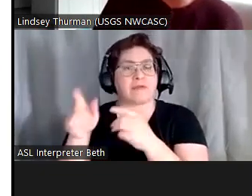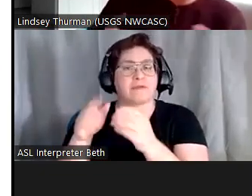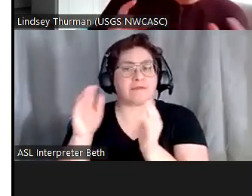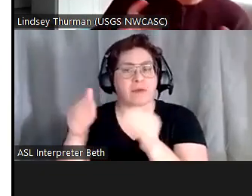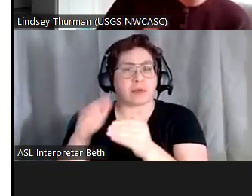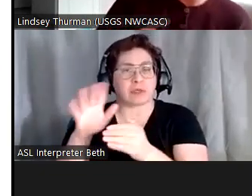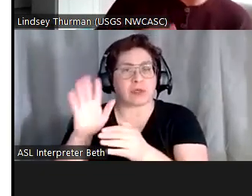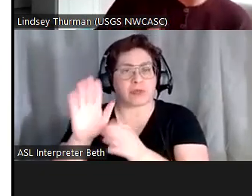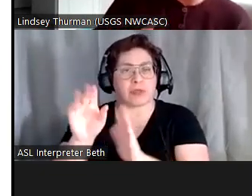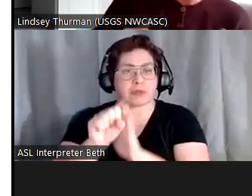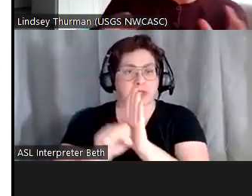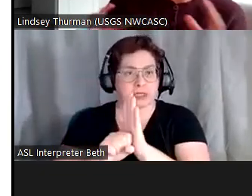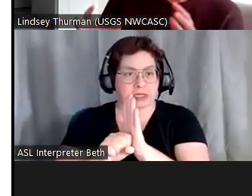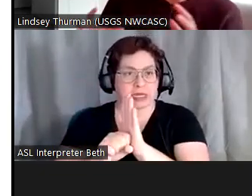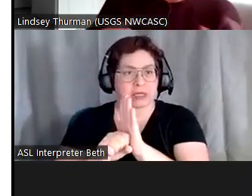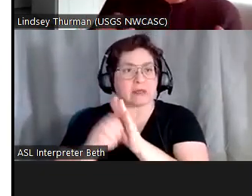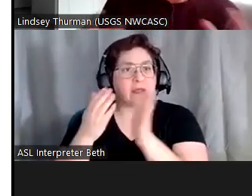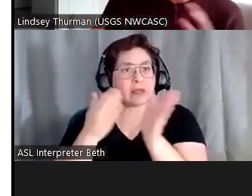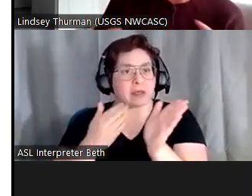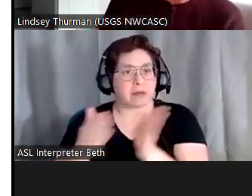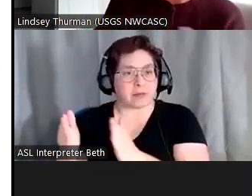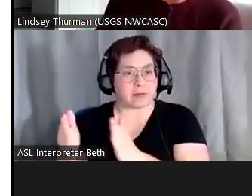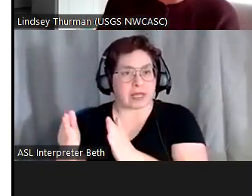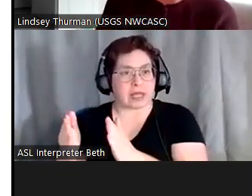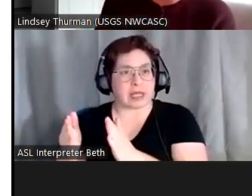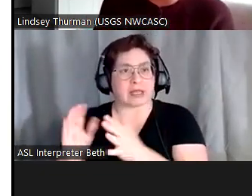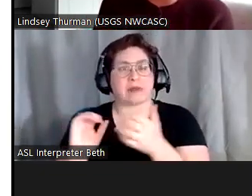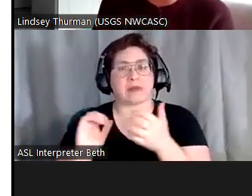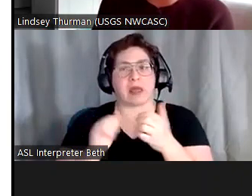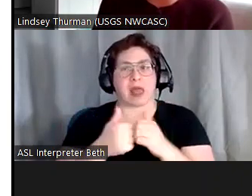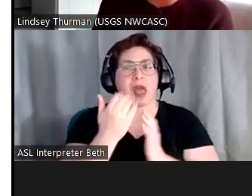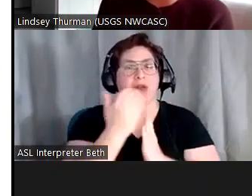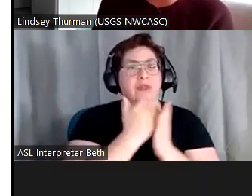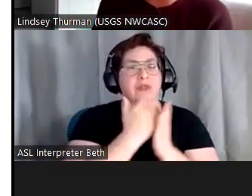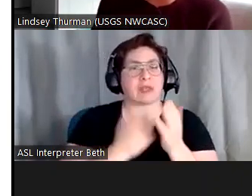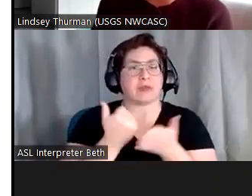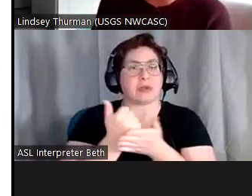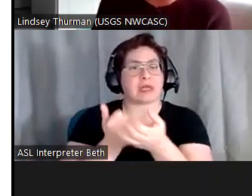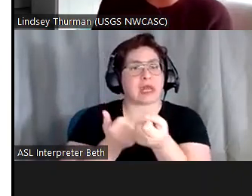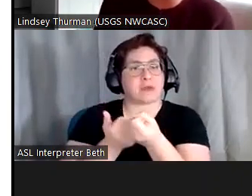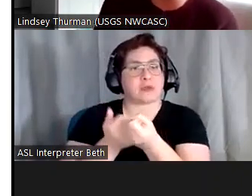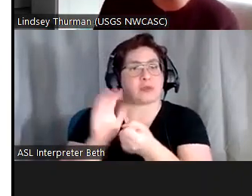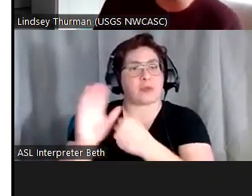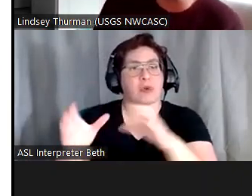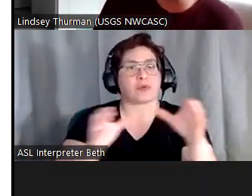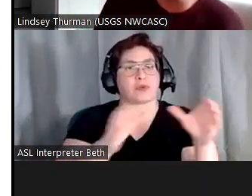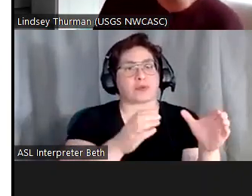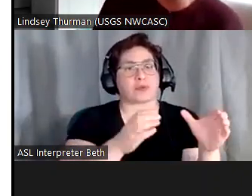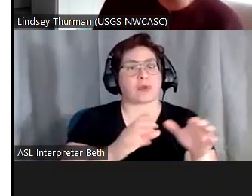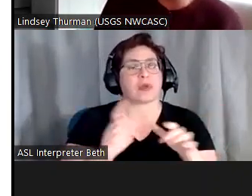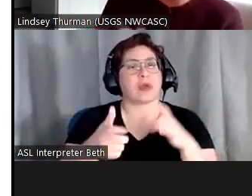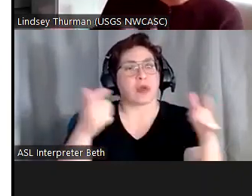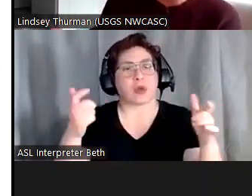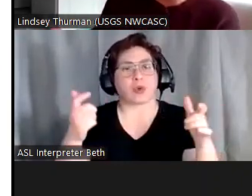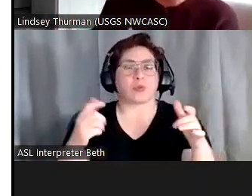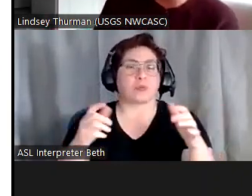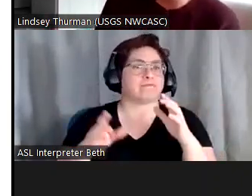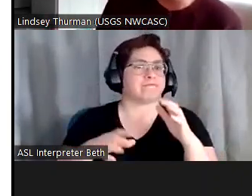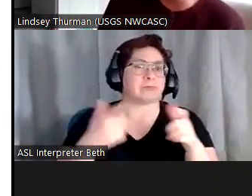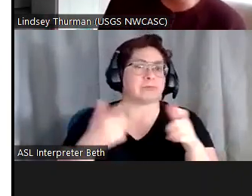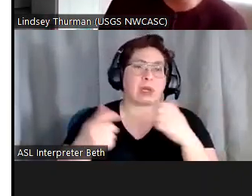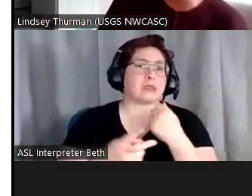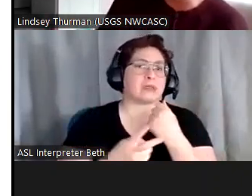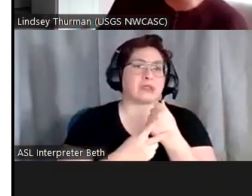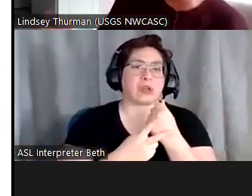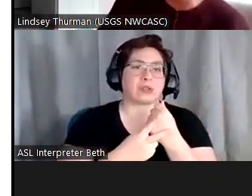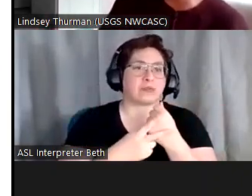revision and how this AC assessment framework and adaptation menu can help support their species of greatest conservation need and revisions to that